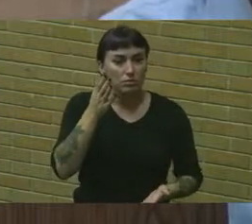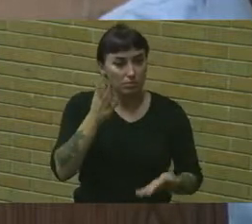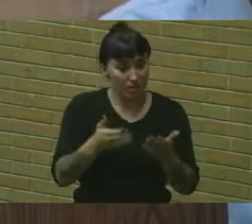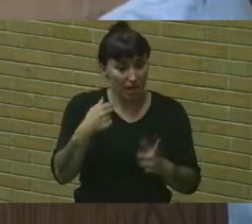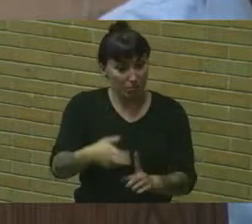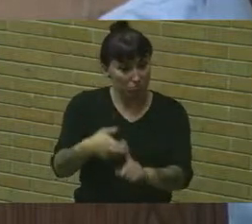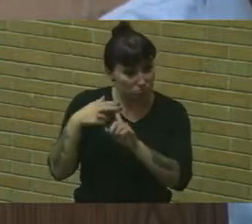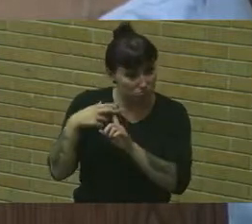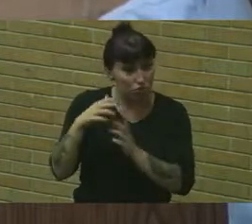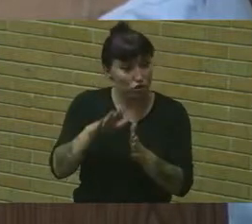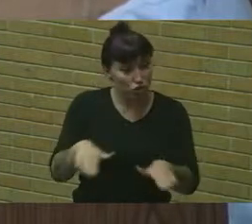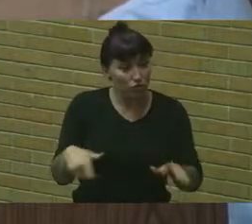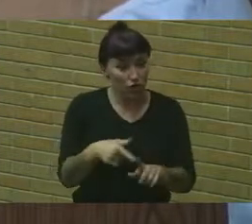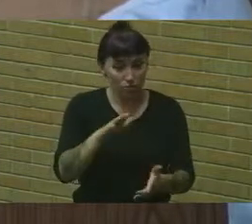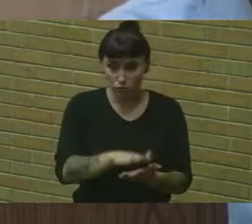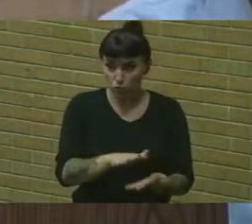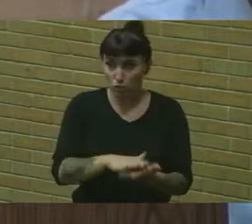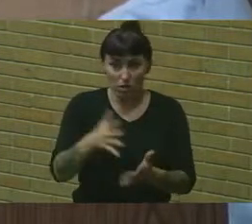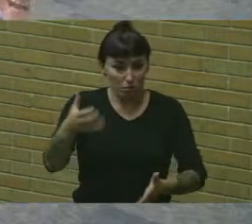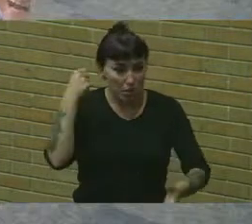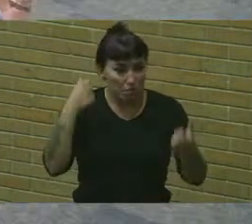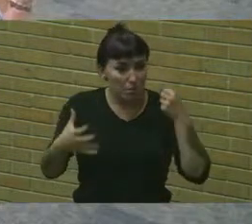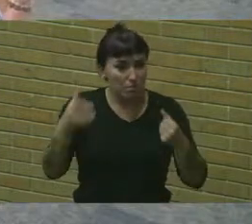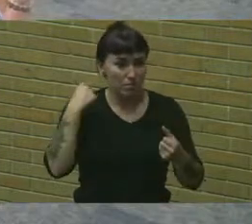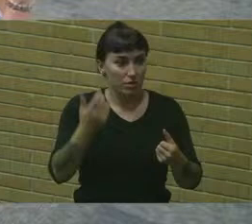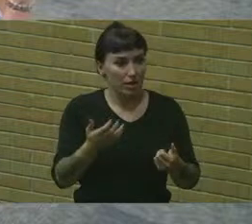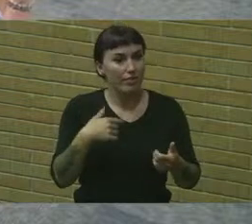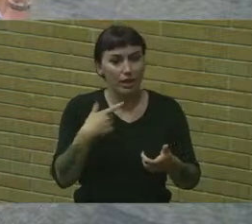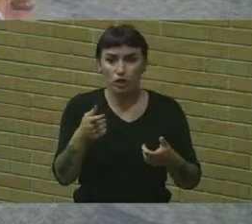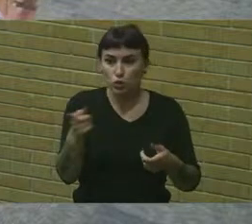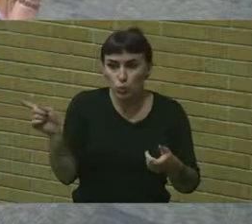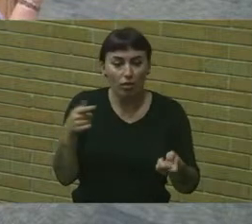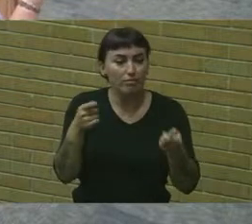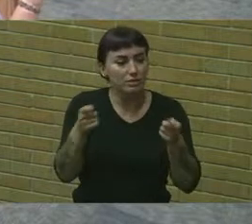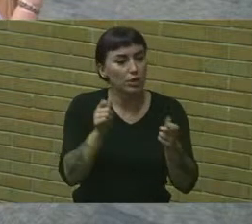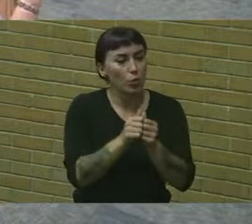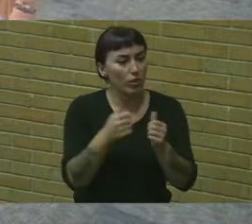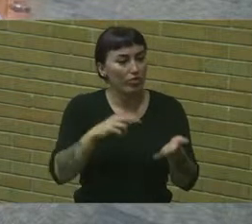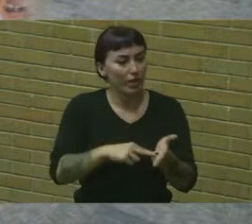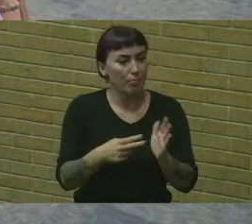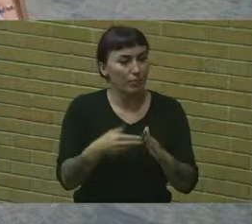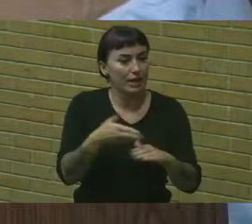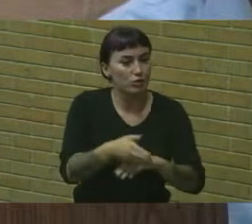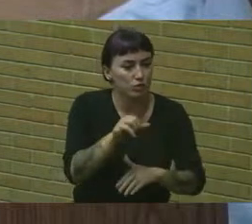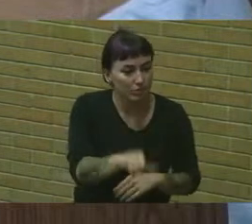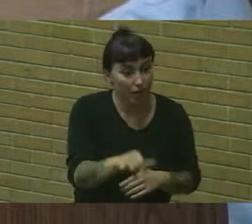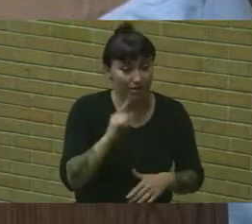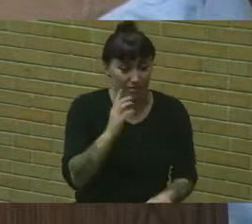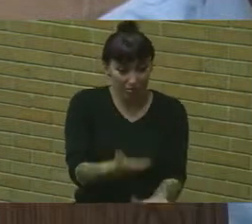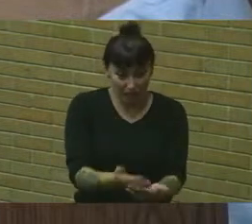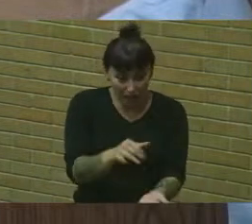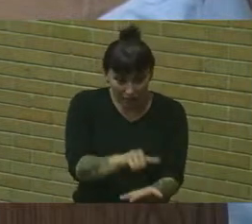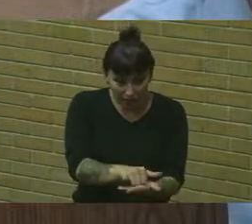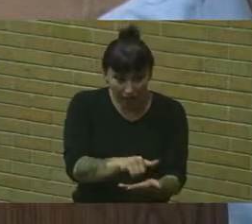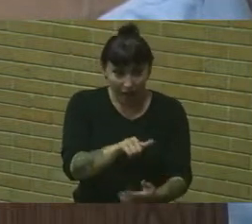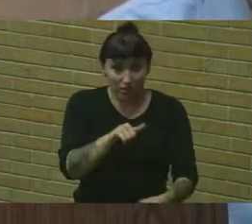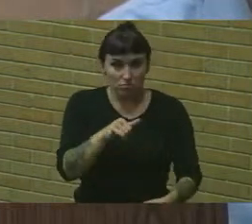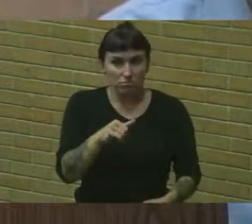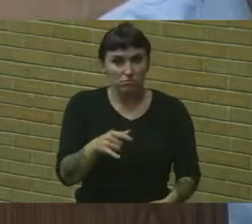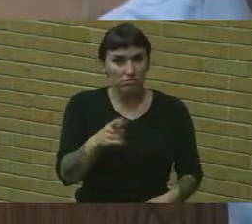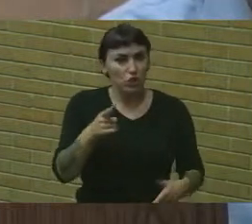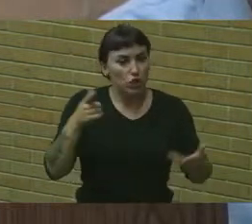children out of school. You guys are going to have to deal with the repercussions of that. Or, the fact that